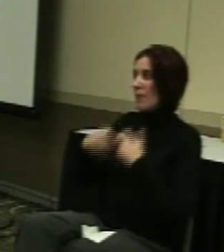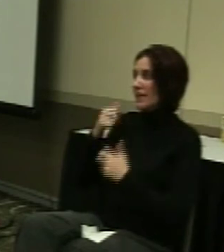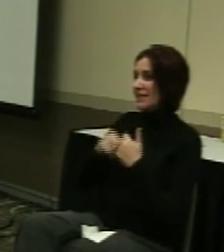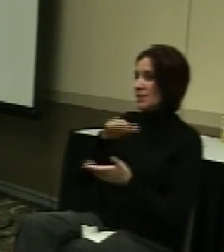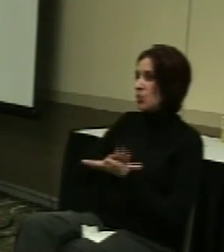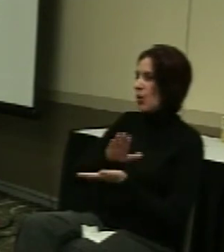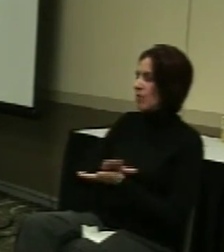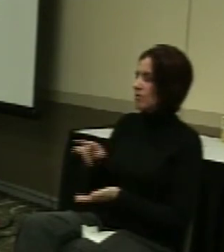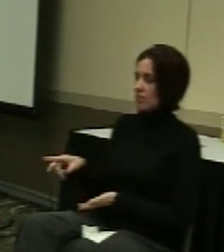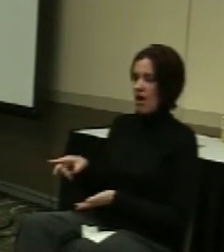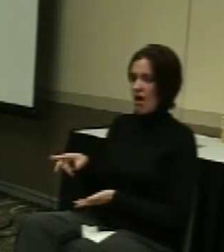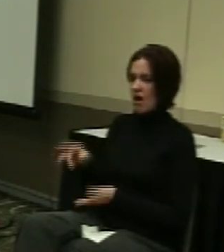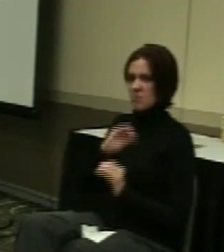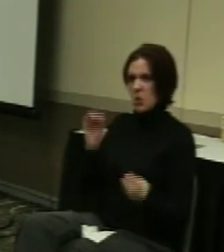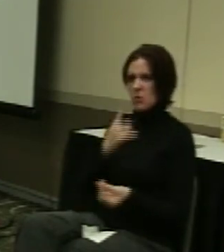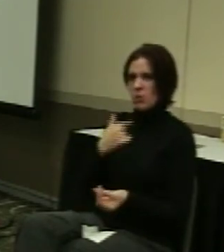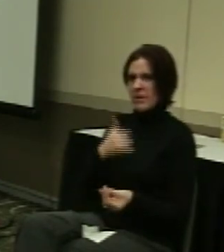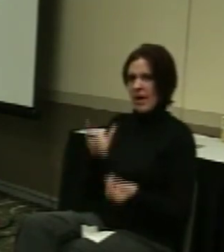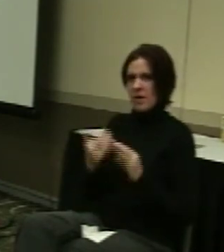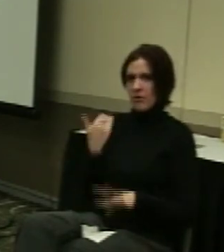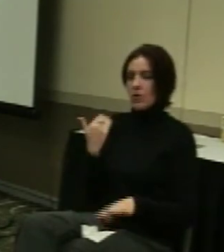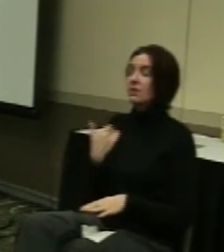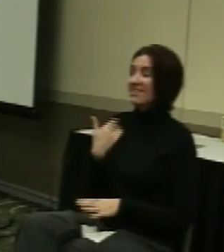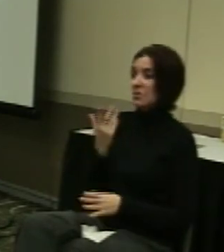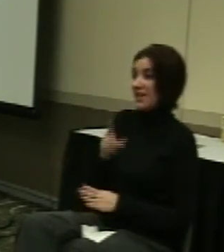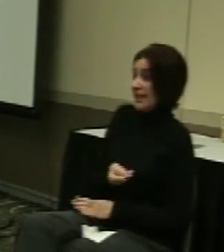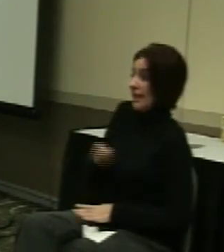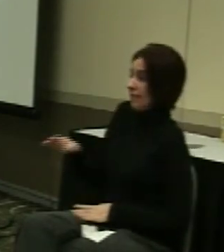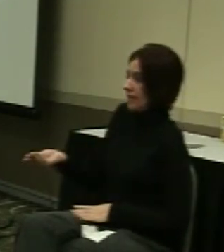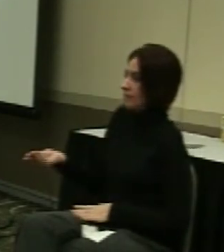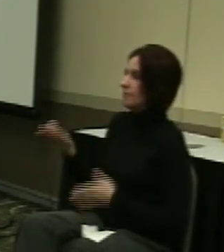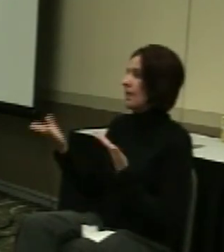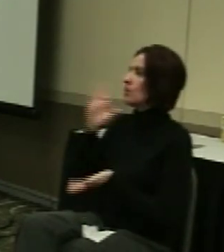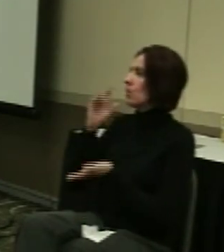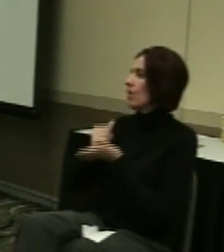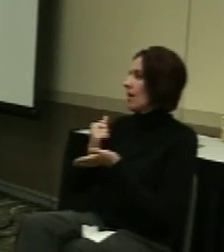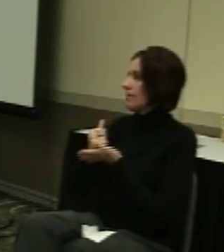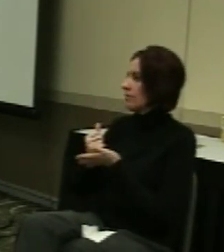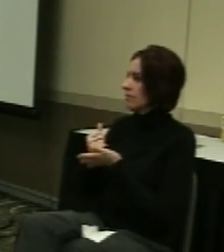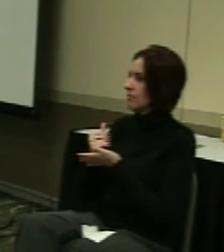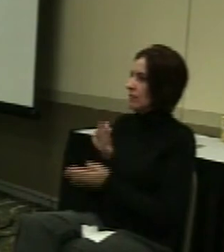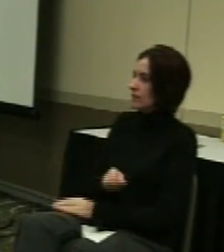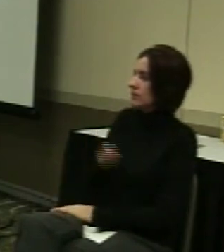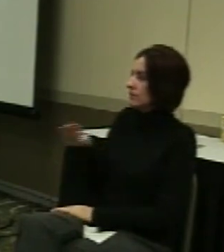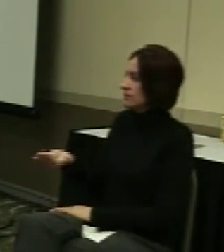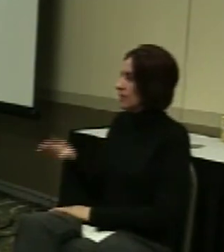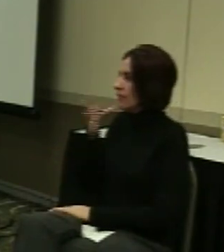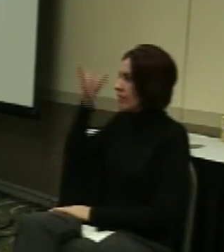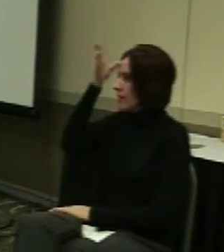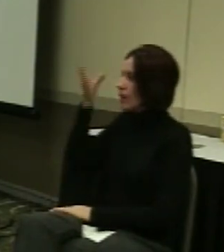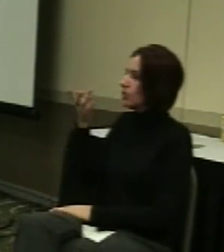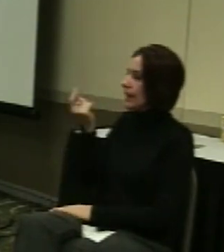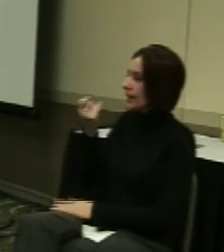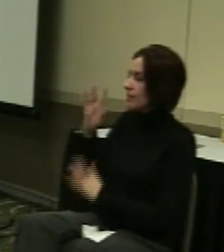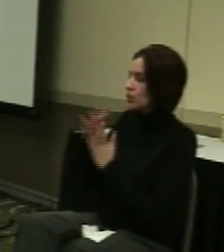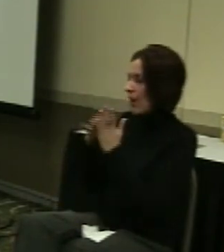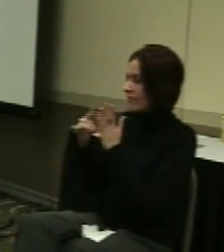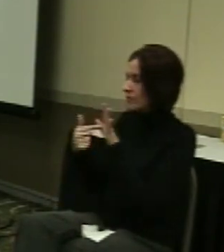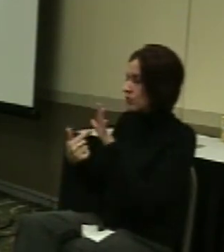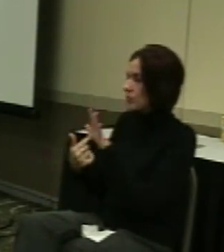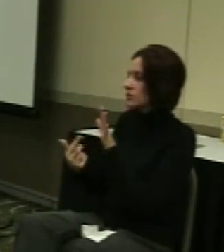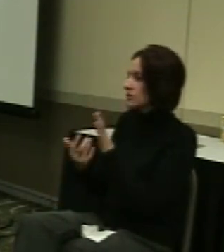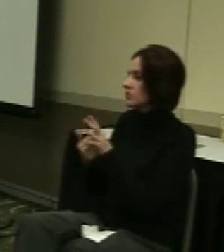oh, that was never told to me before. Maybe giving them something like that helps. Giving them a little graphic display that